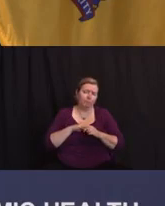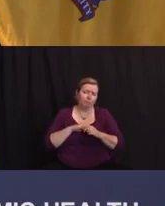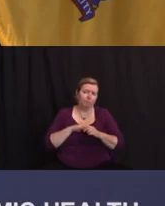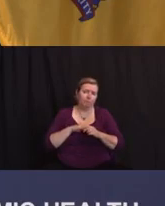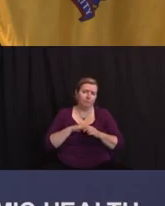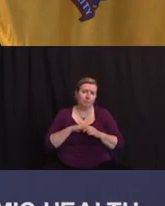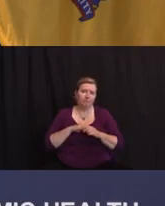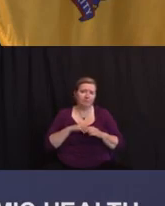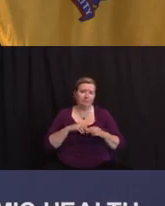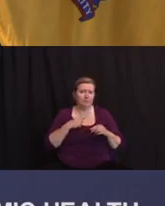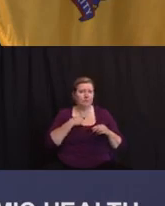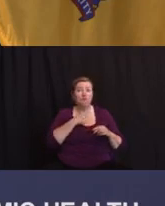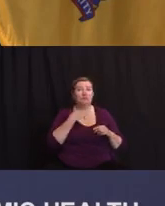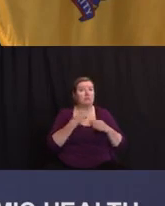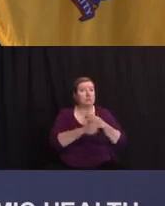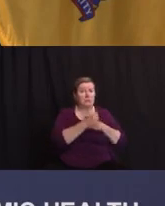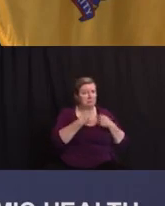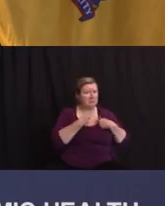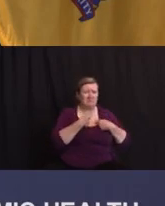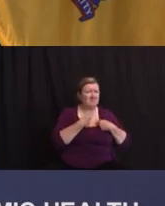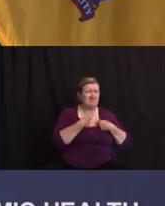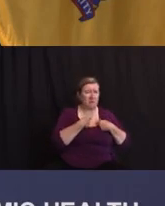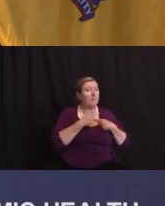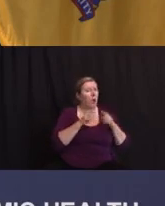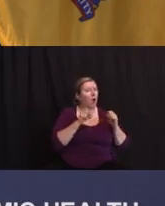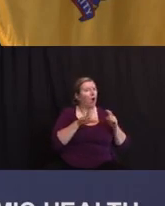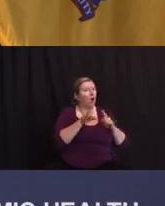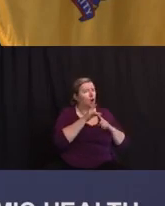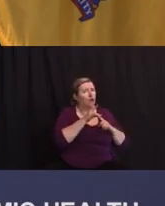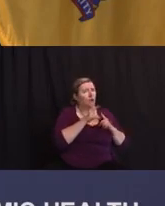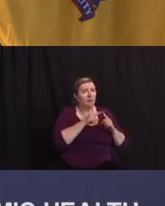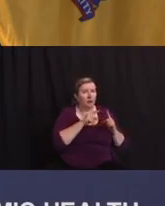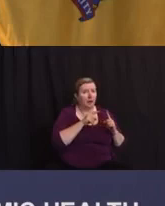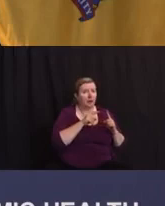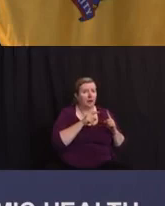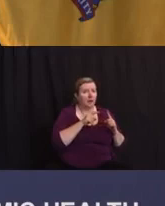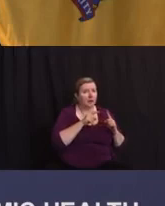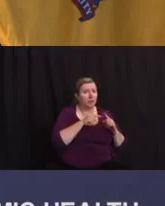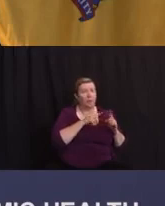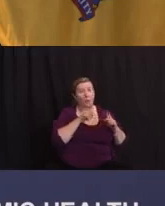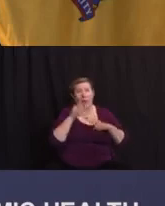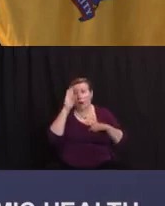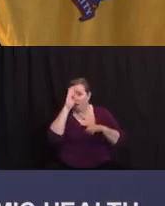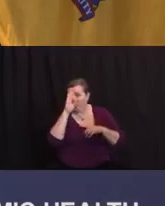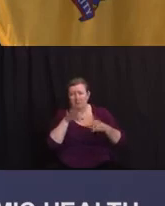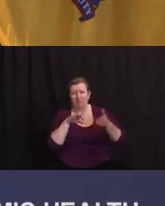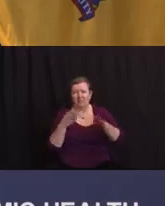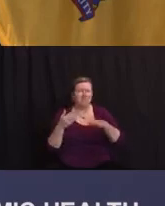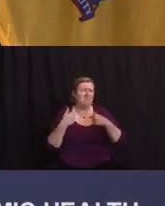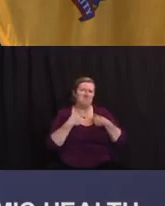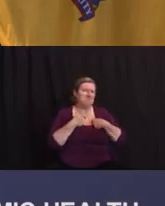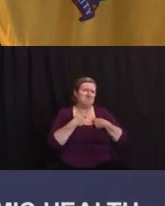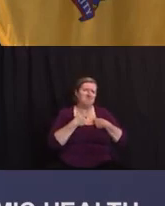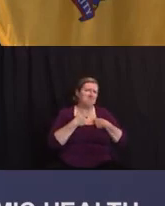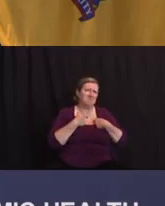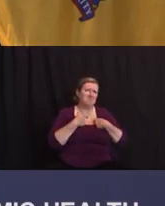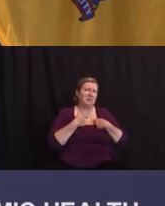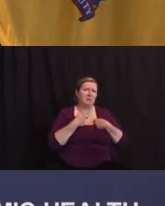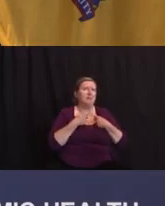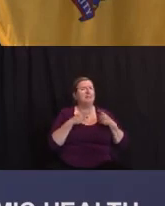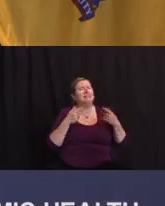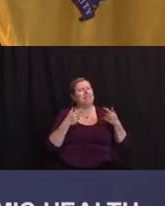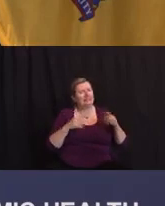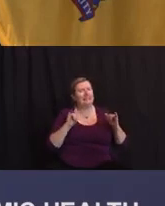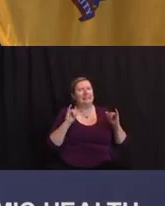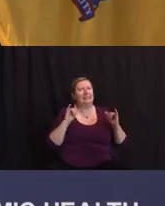but she knows you can get it. She's not at risk to go to the hospital or God forbid, worse. And she's just sort of in the